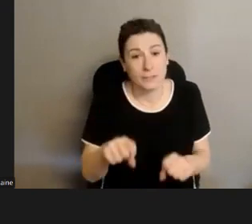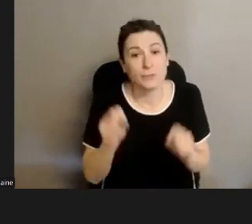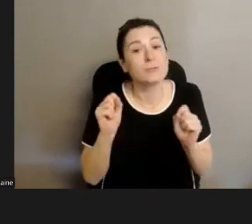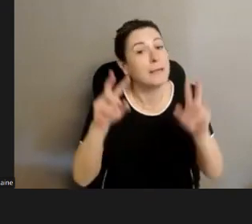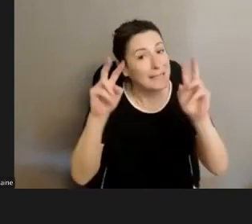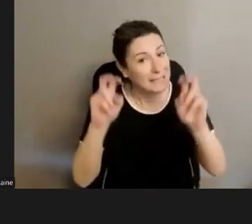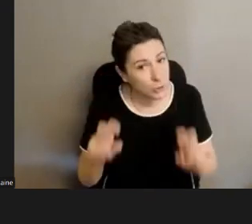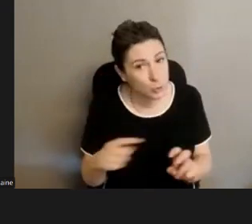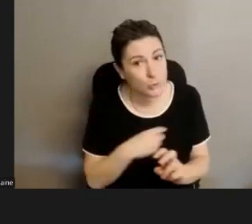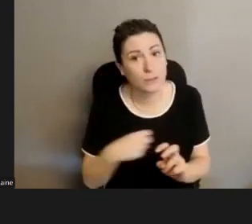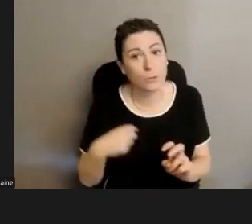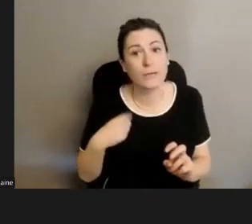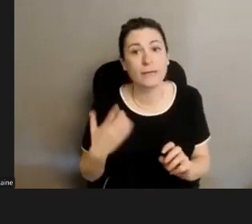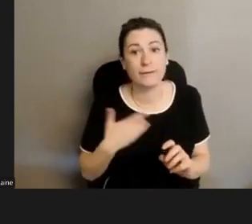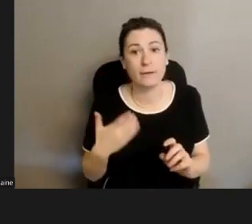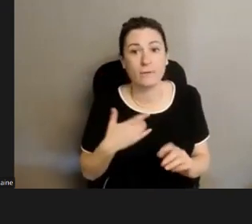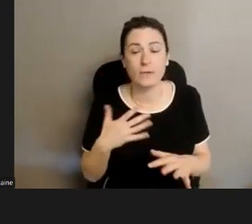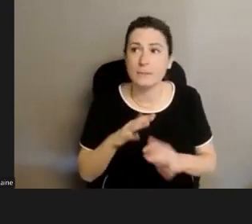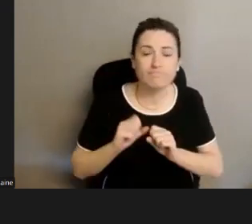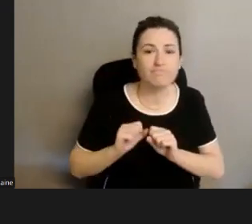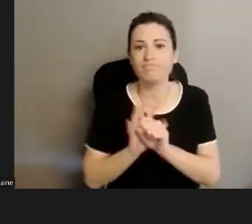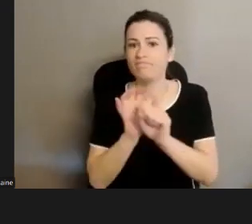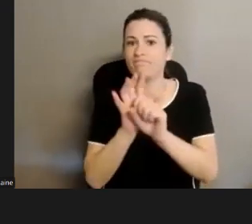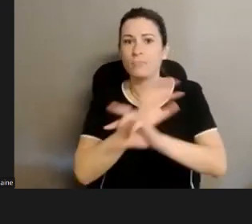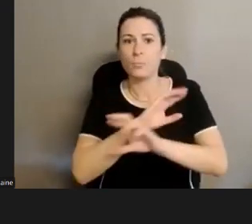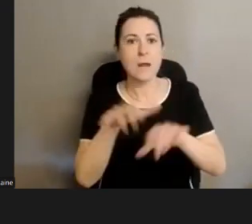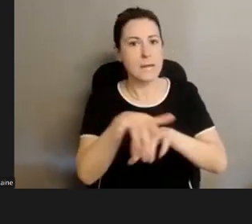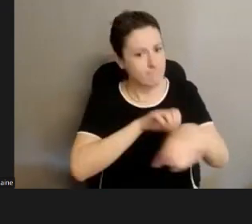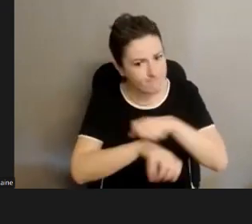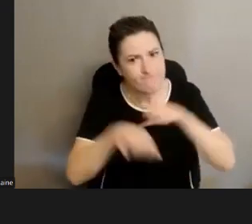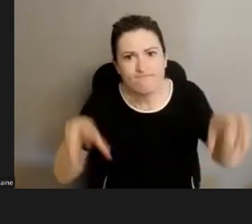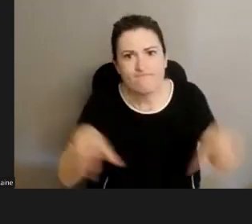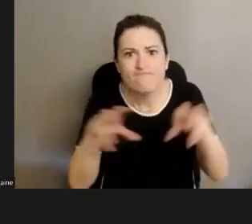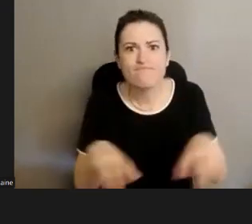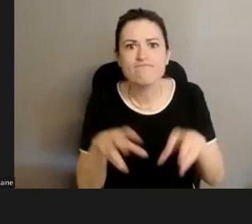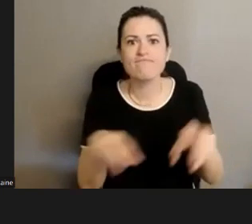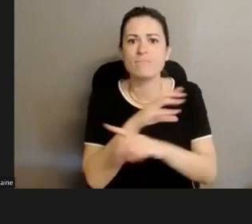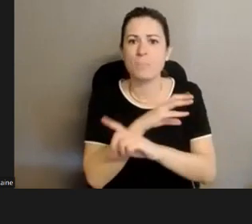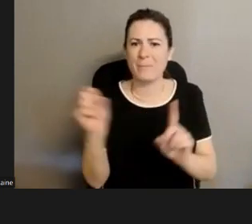here, I think that's one that I feel particularly passionate about, that